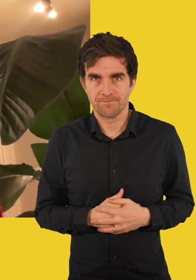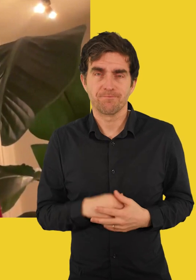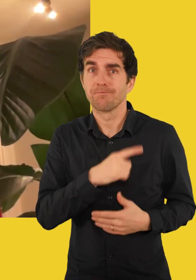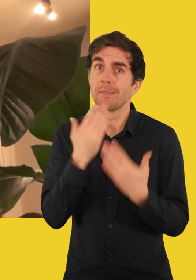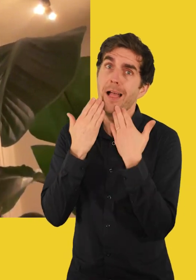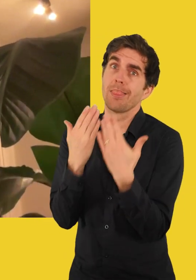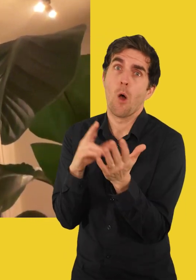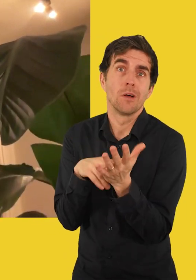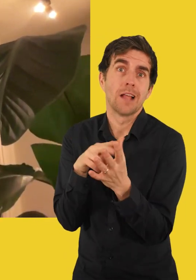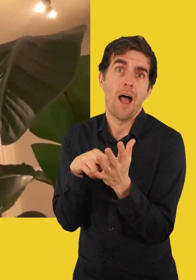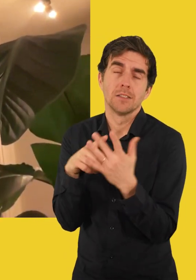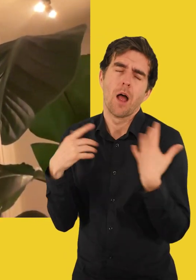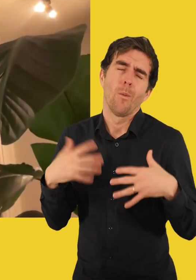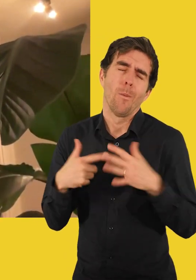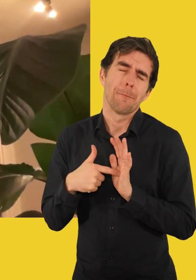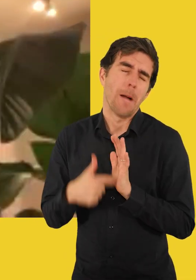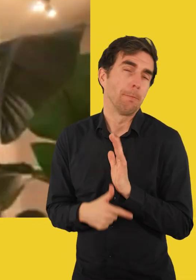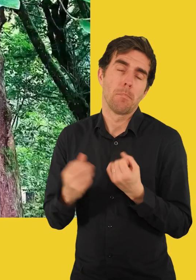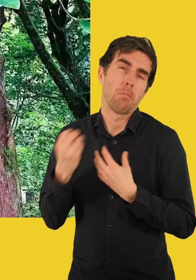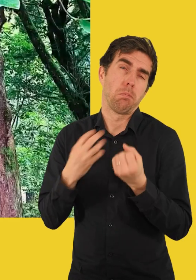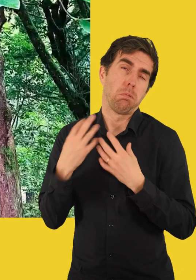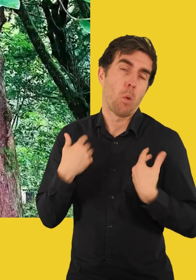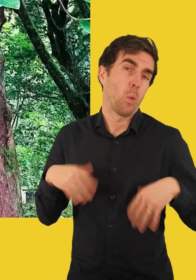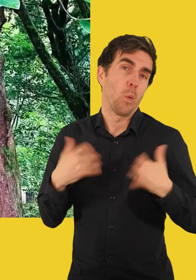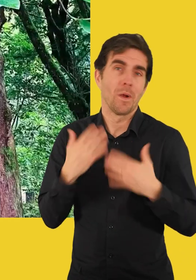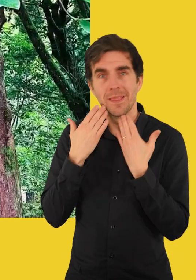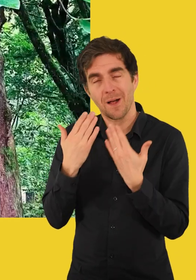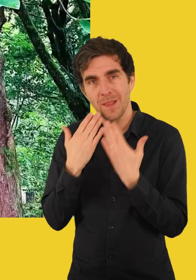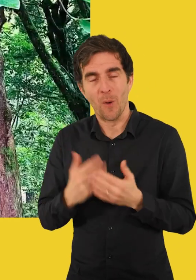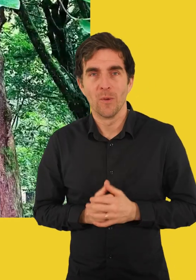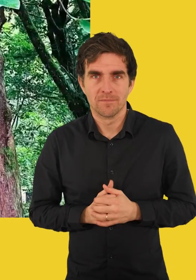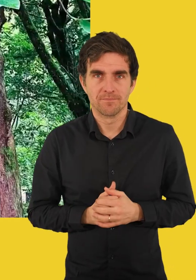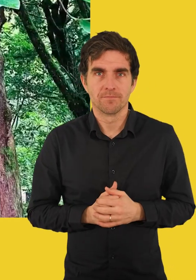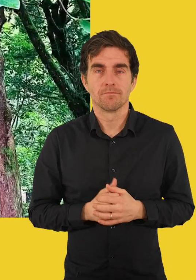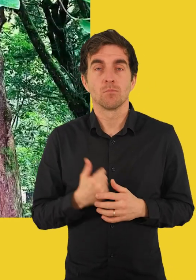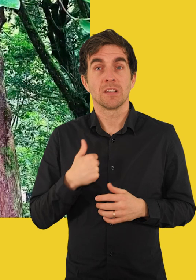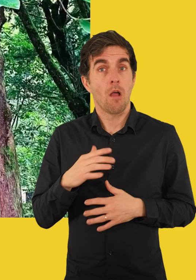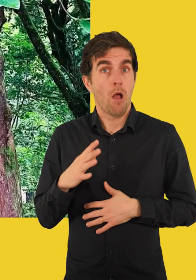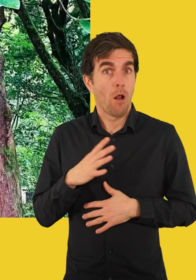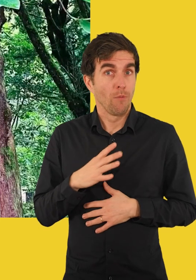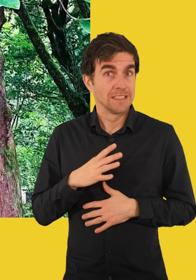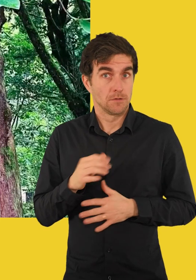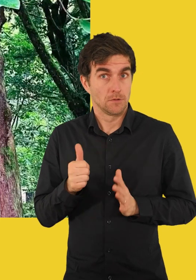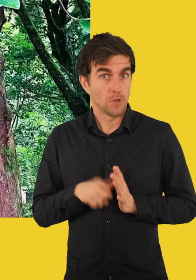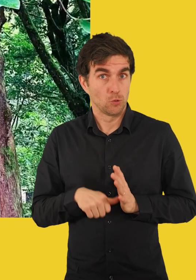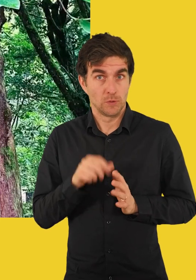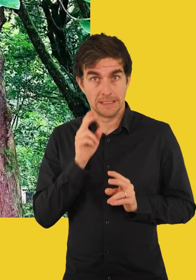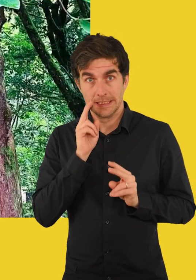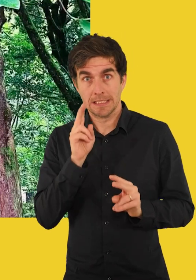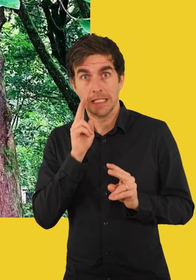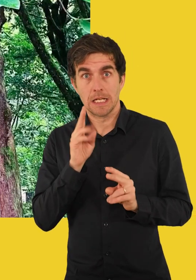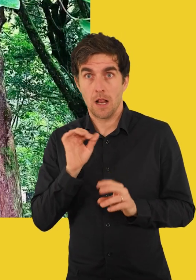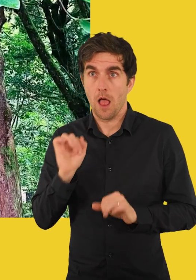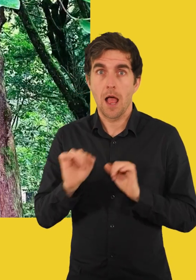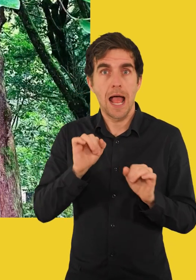Thank you so much, Nani. So rich, so much to think about there. And we're already starting to see where